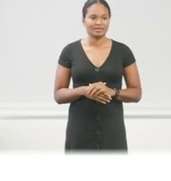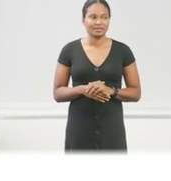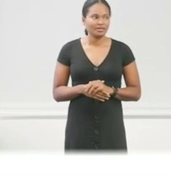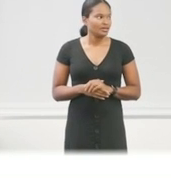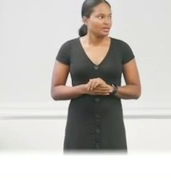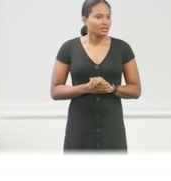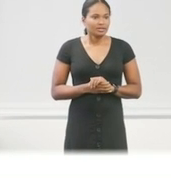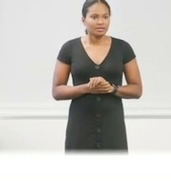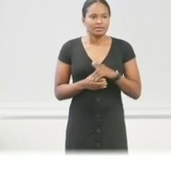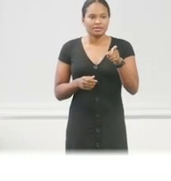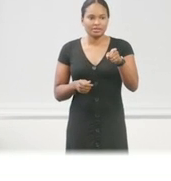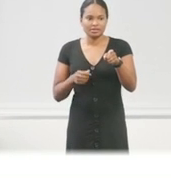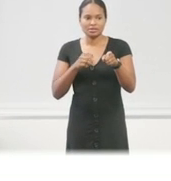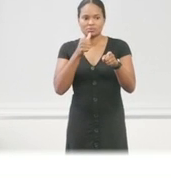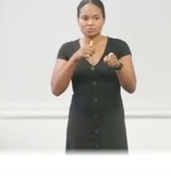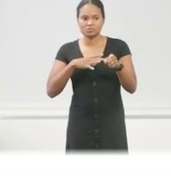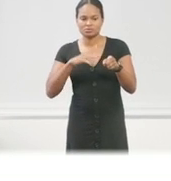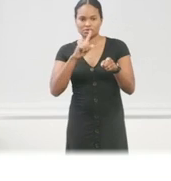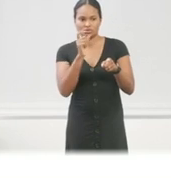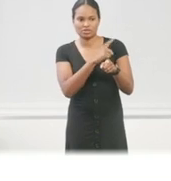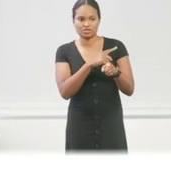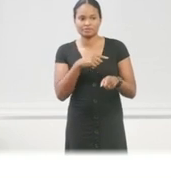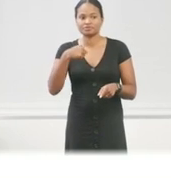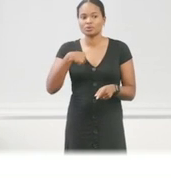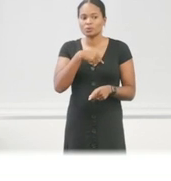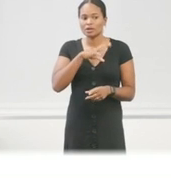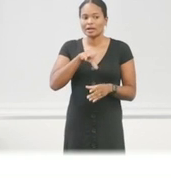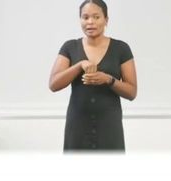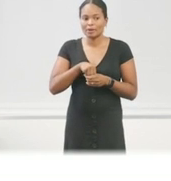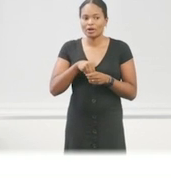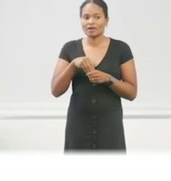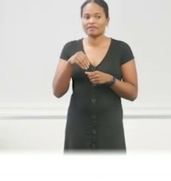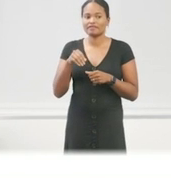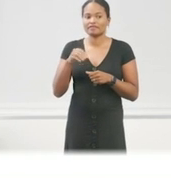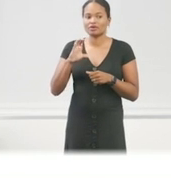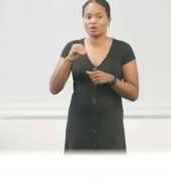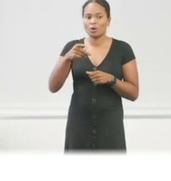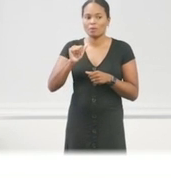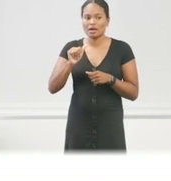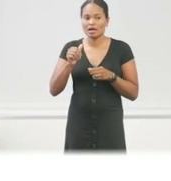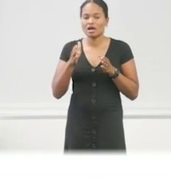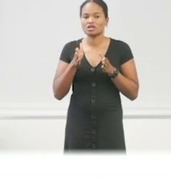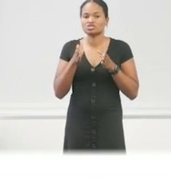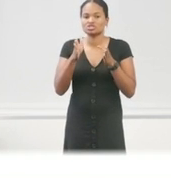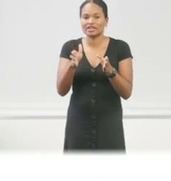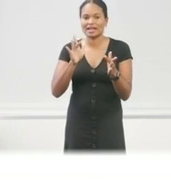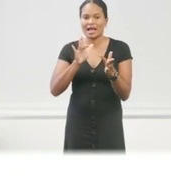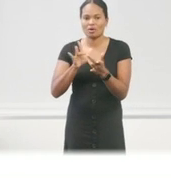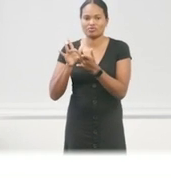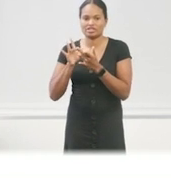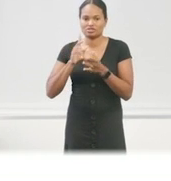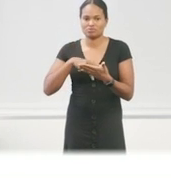We're part of COPA's street outreach navigation team over here. The question that she asked, Mesa